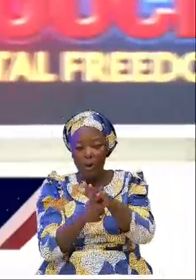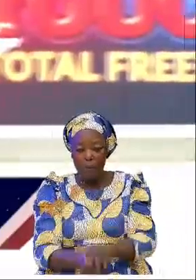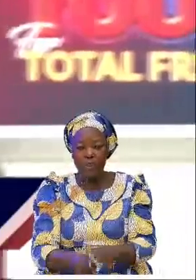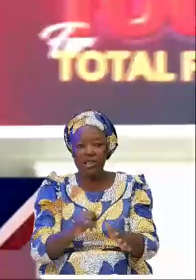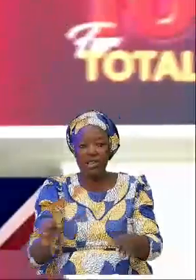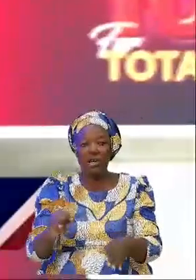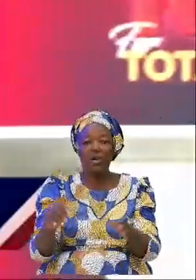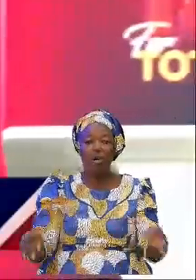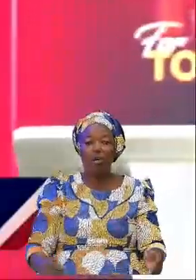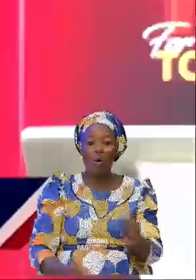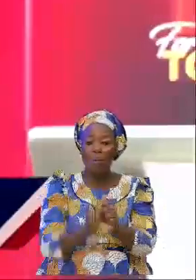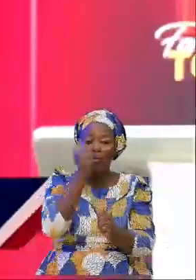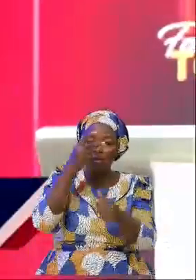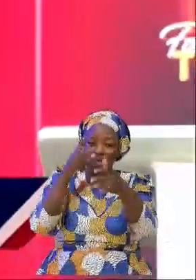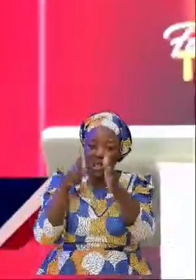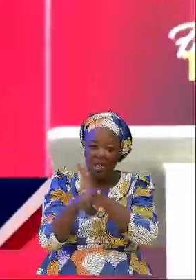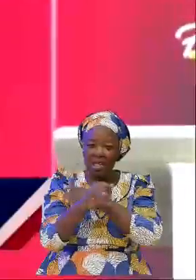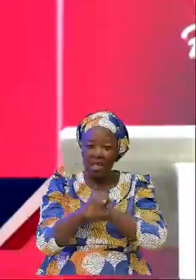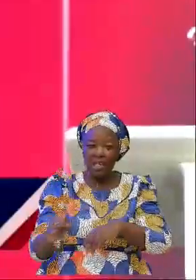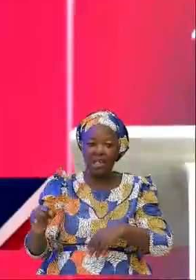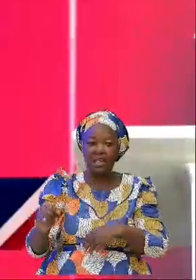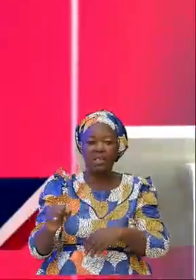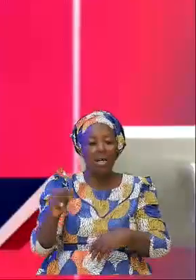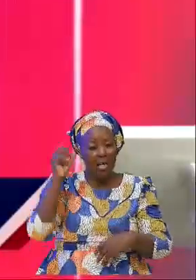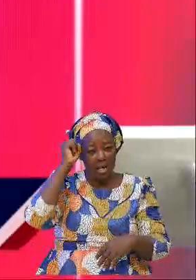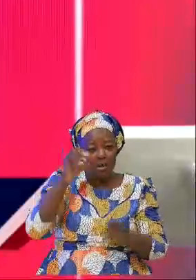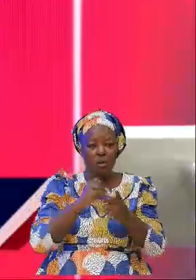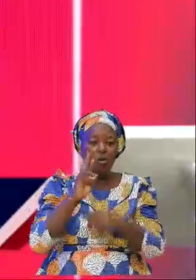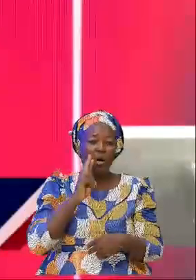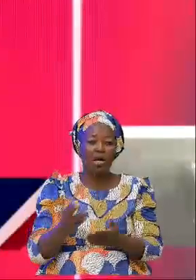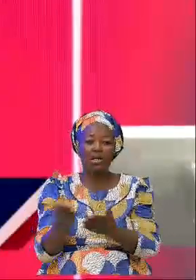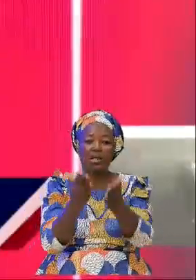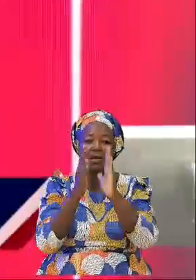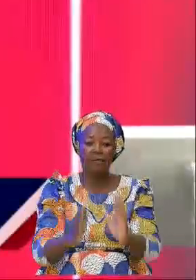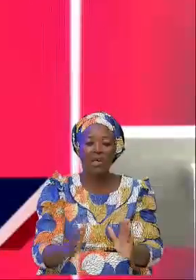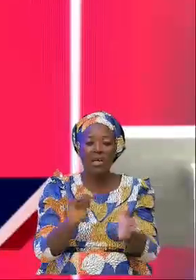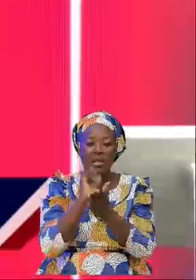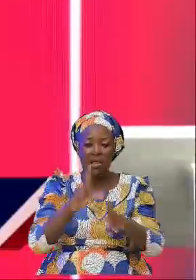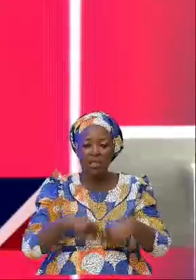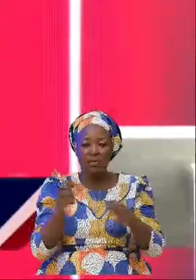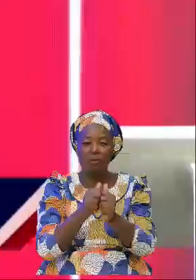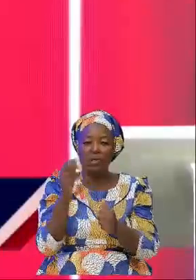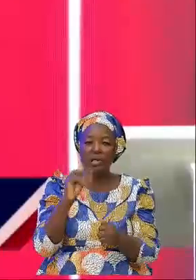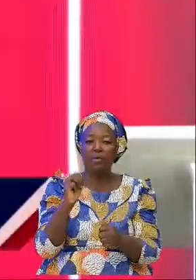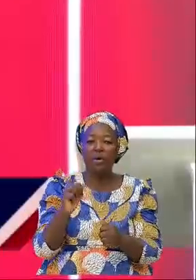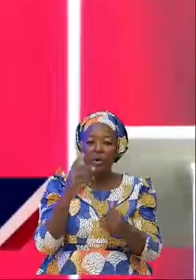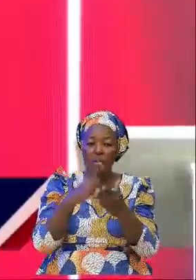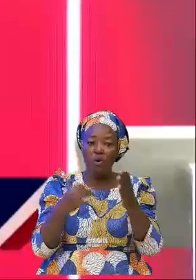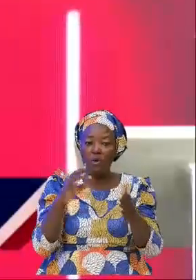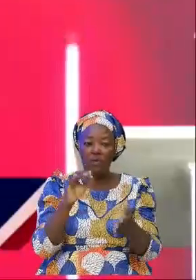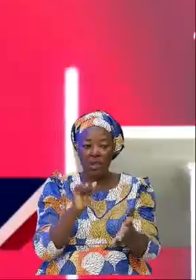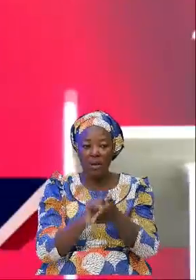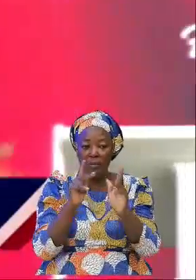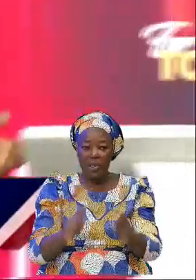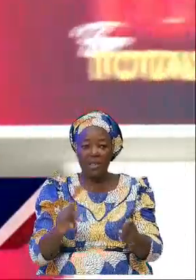is ill-treating and oppressing, almost killing the maid or the servant living with